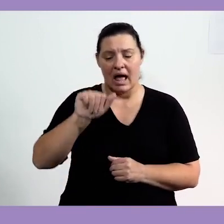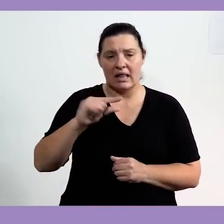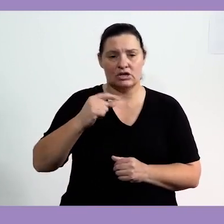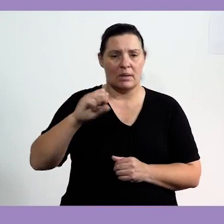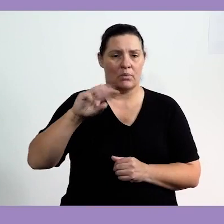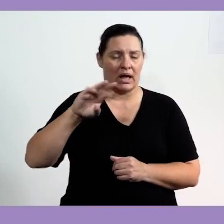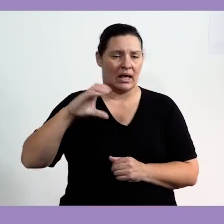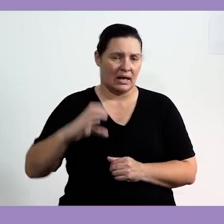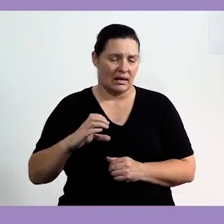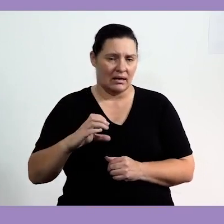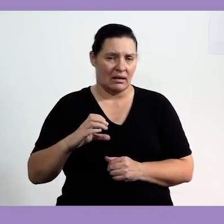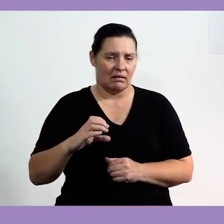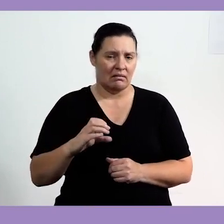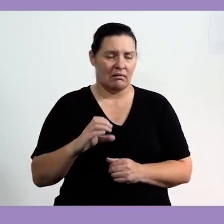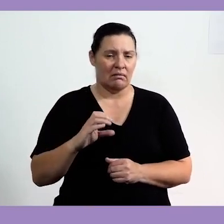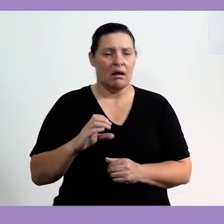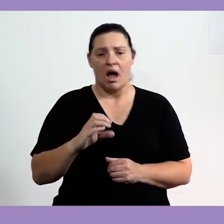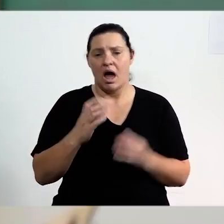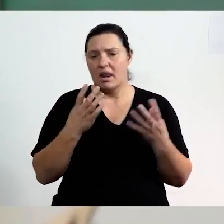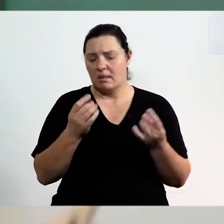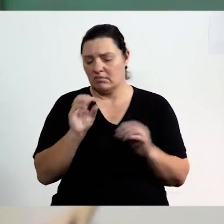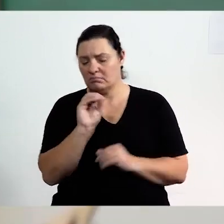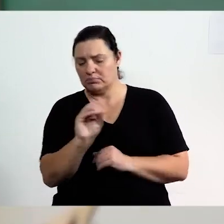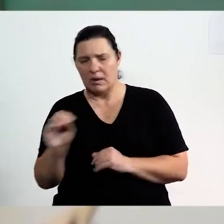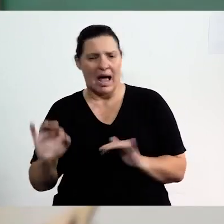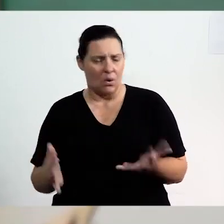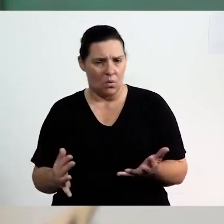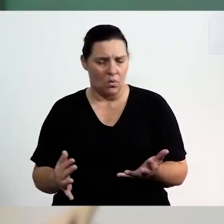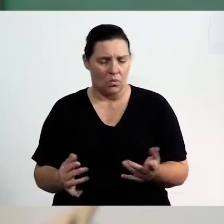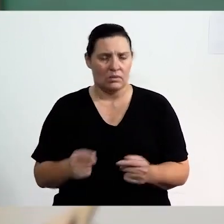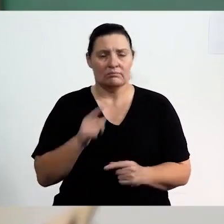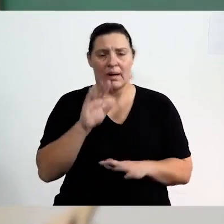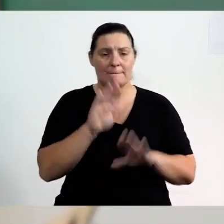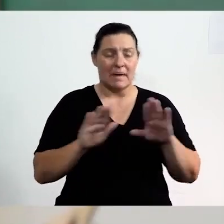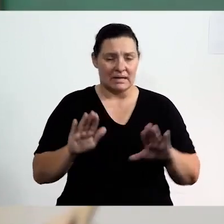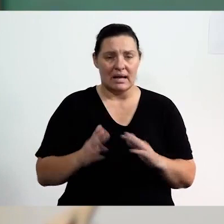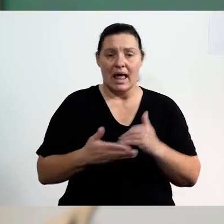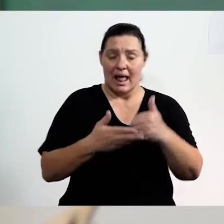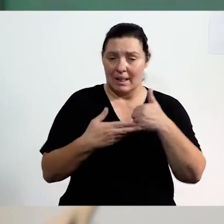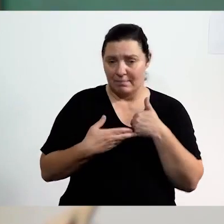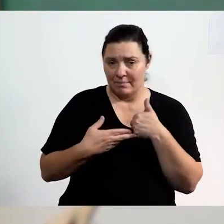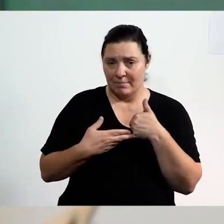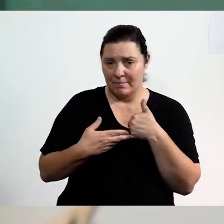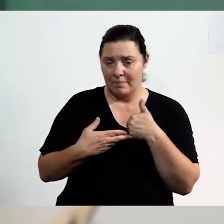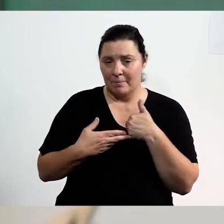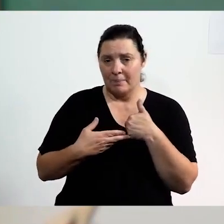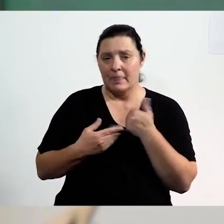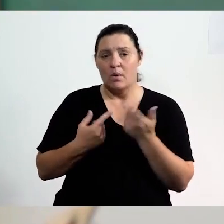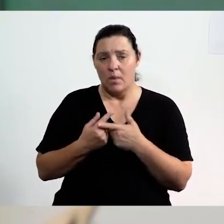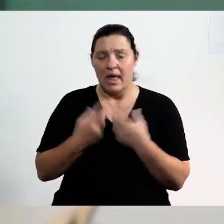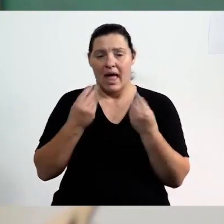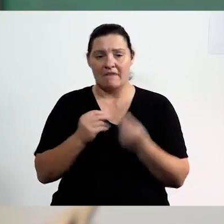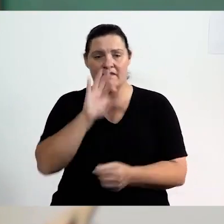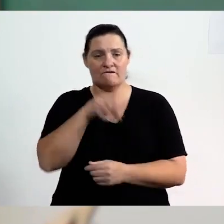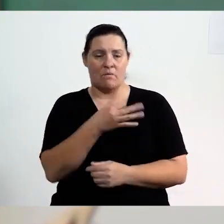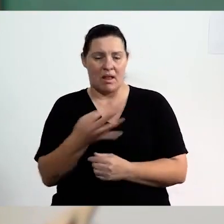the algebraic equation for this pattern? Remember, the algebraic pattern helps us have